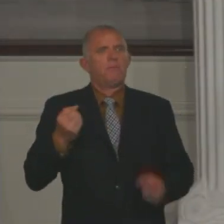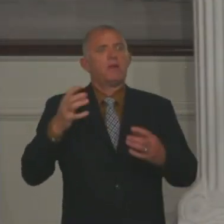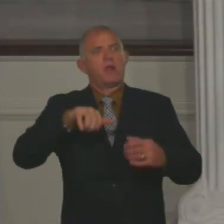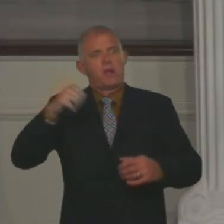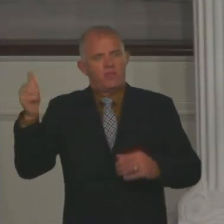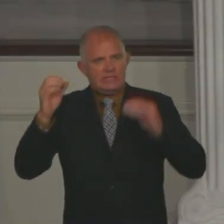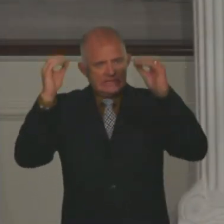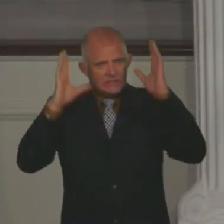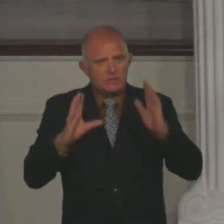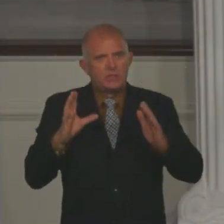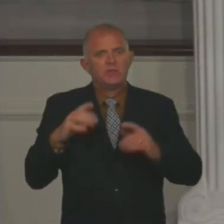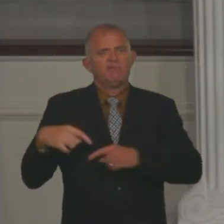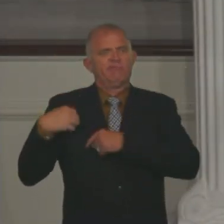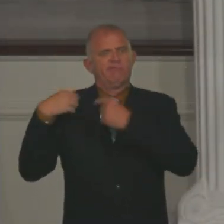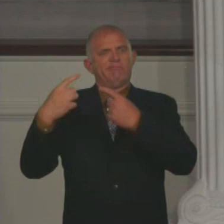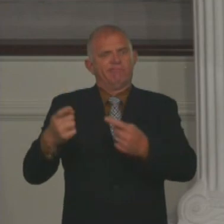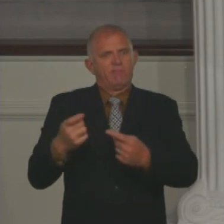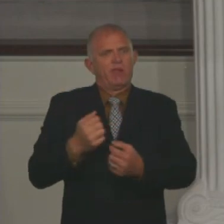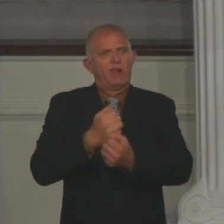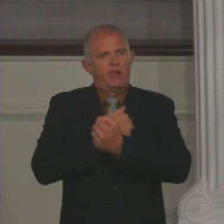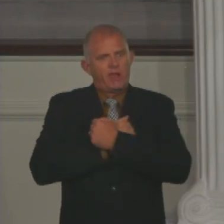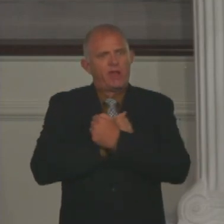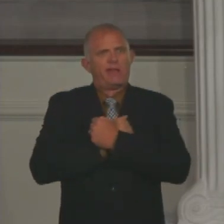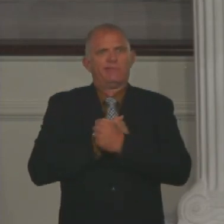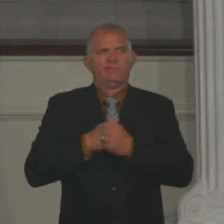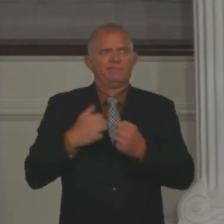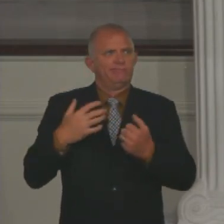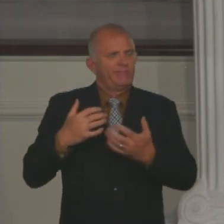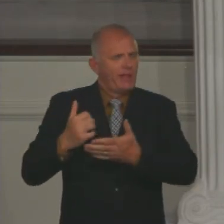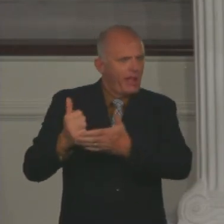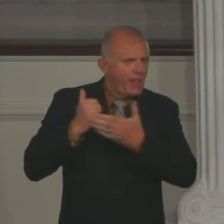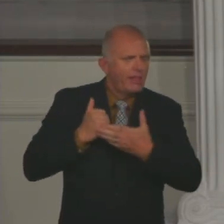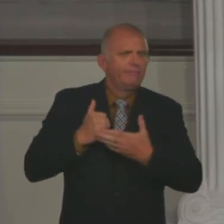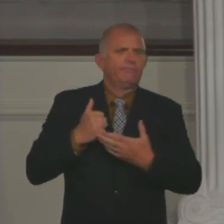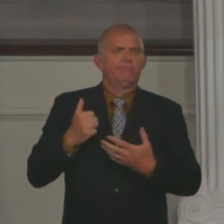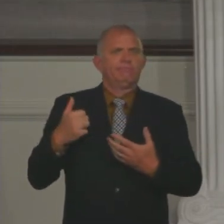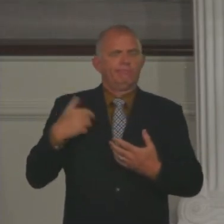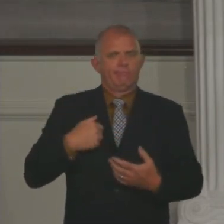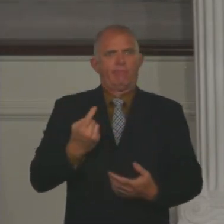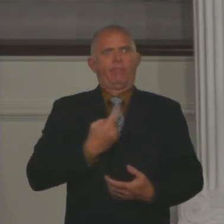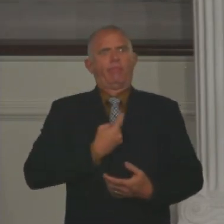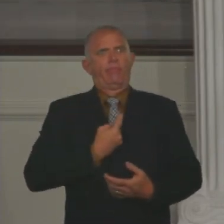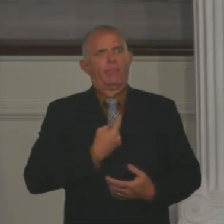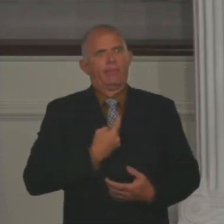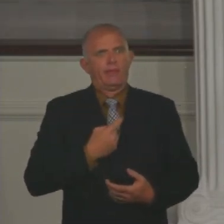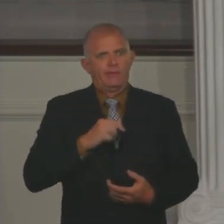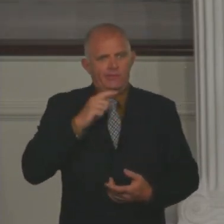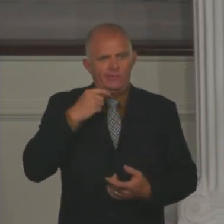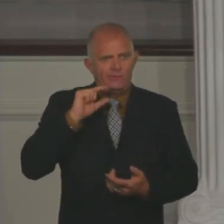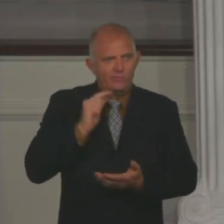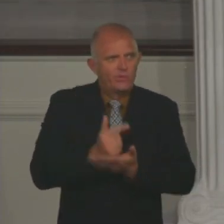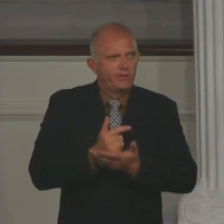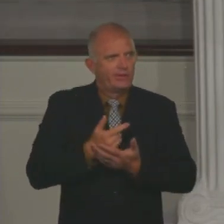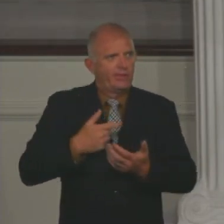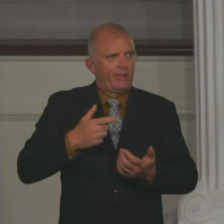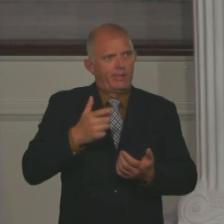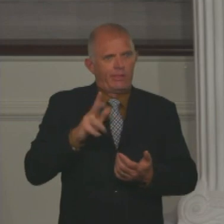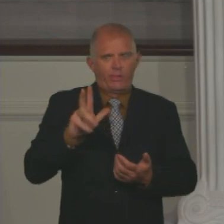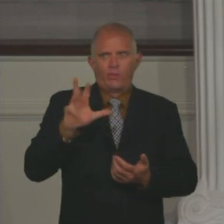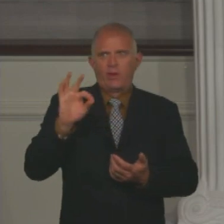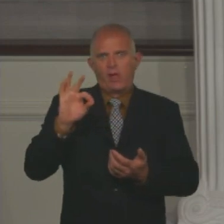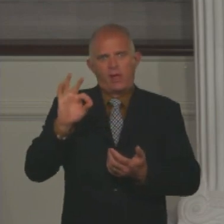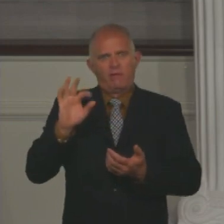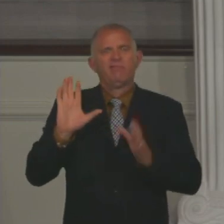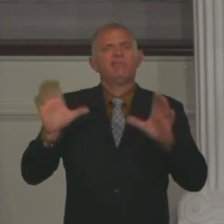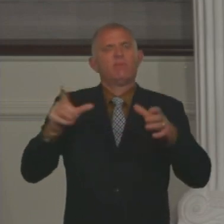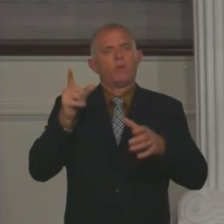the years have loved us and helped us. And I am one of those 39,000 plus folks who've received their education